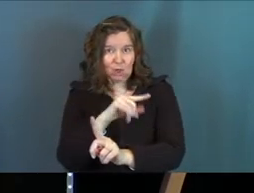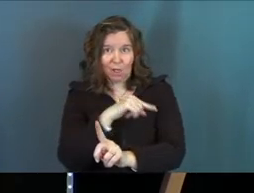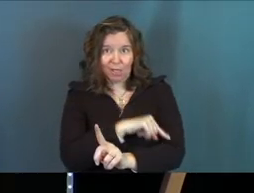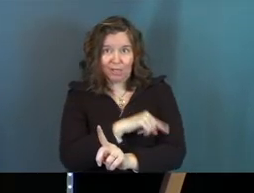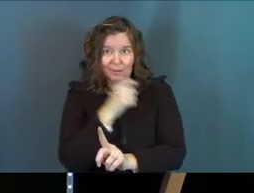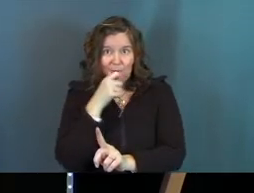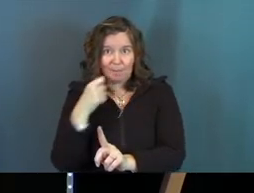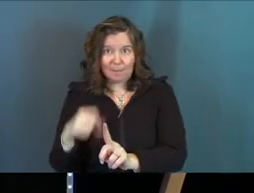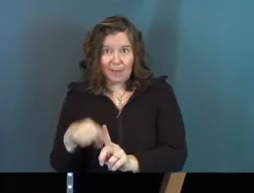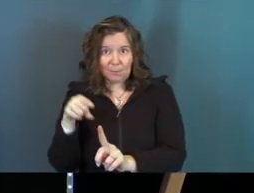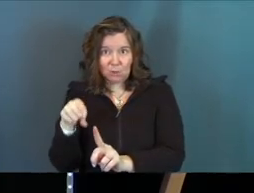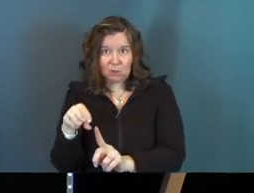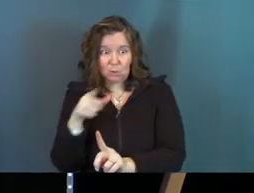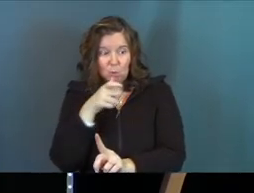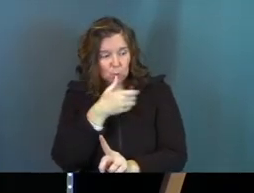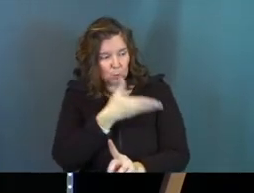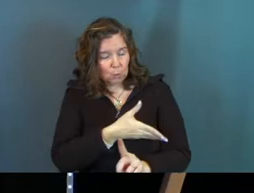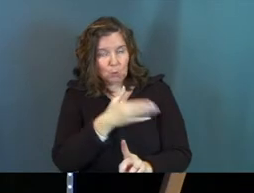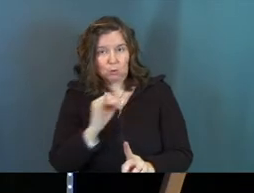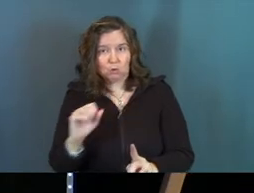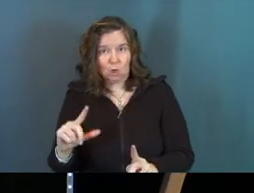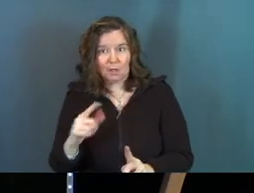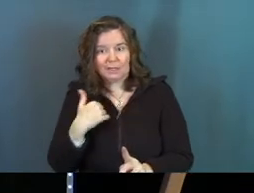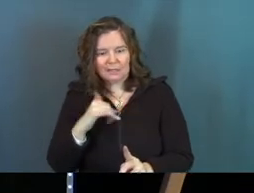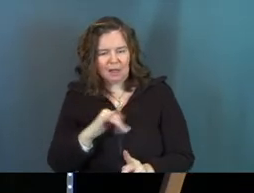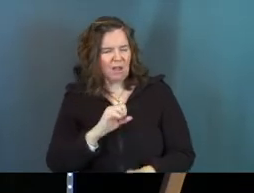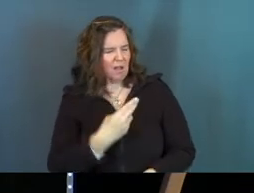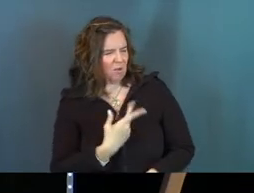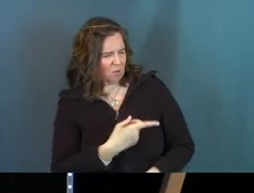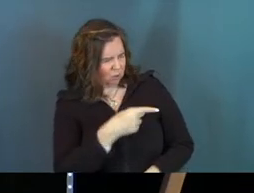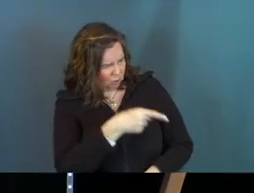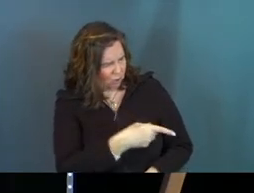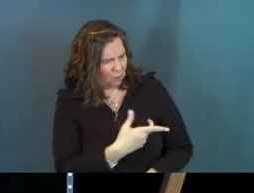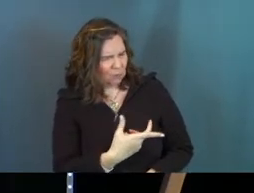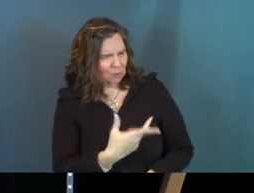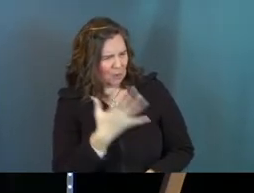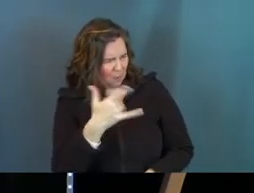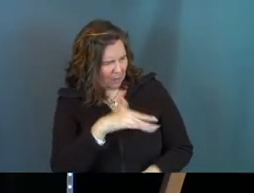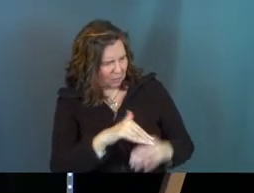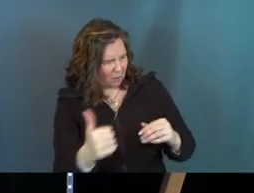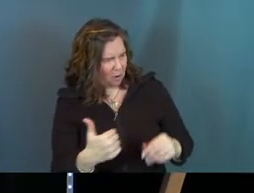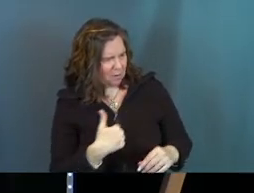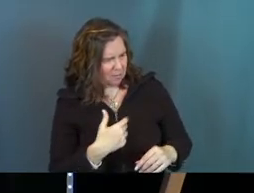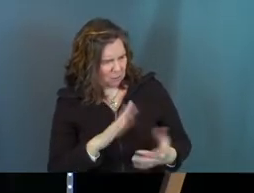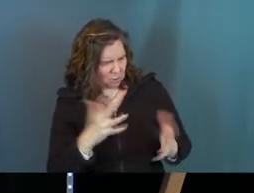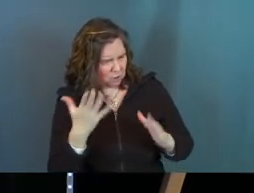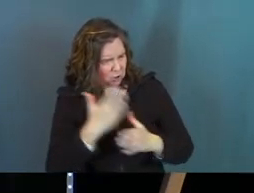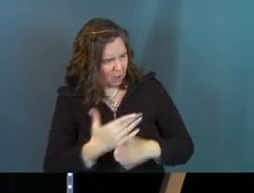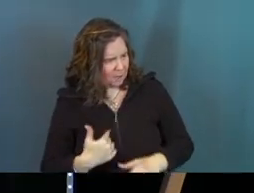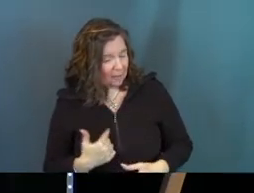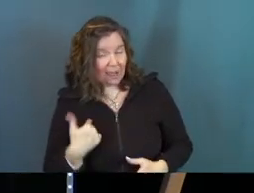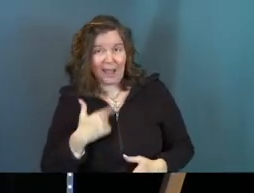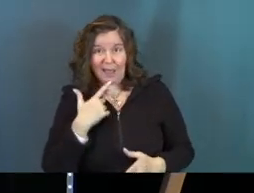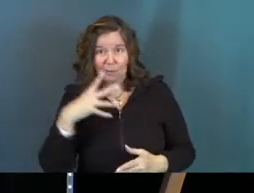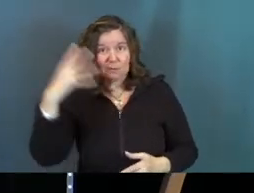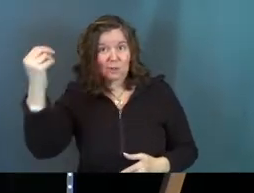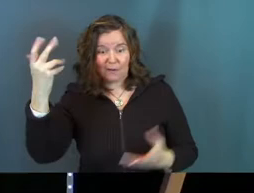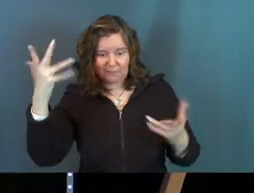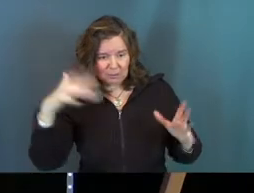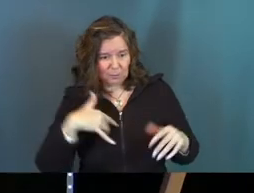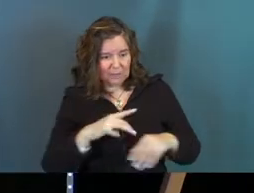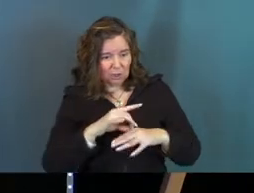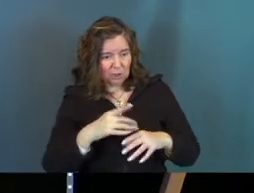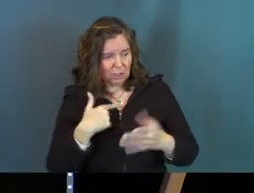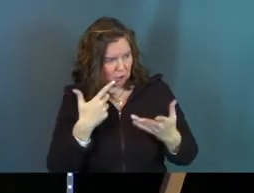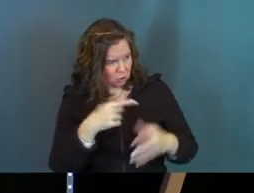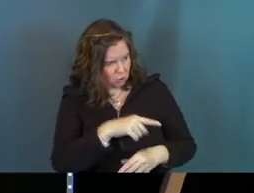that? He remembers who Saul is. He's like, oh, you, why have you disturbed me? Like, I was gone and done with this